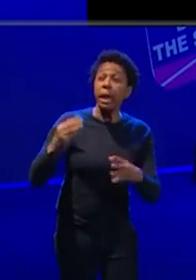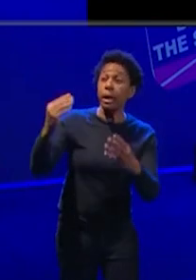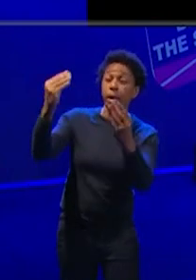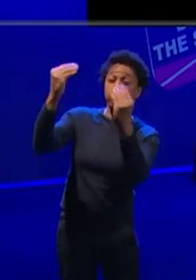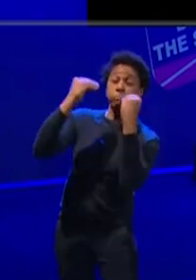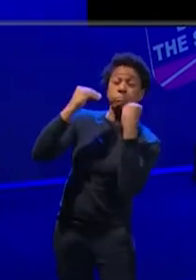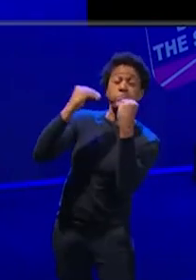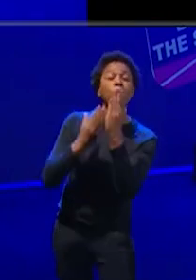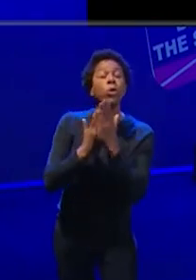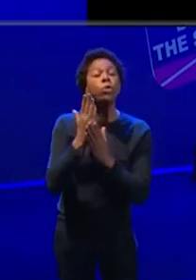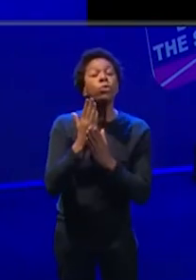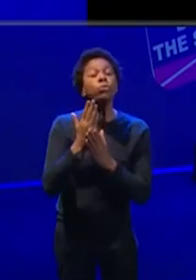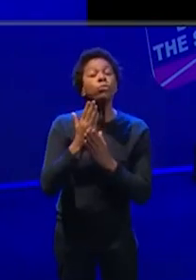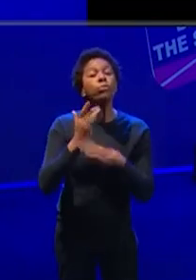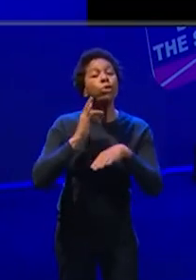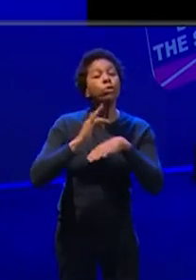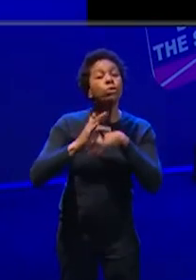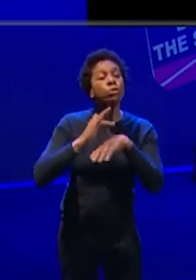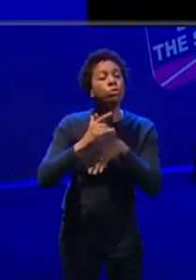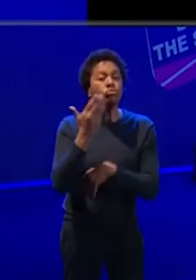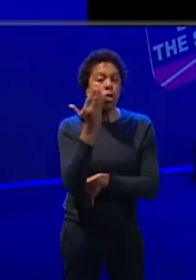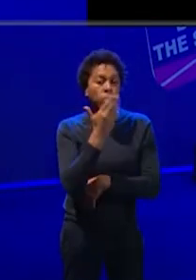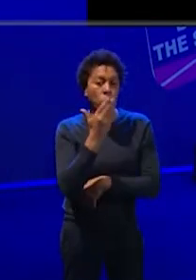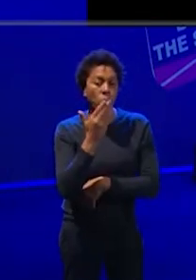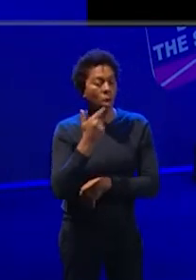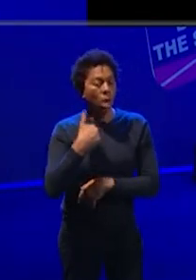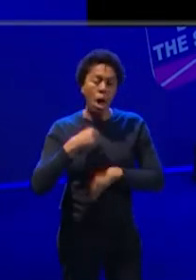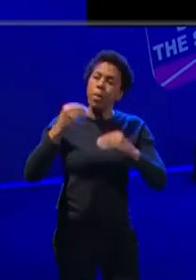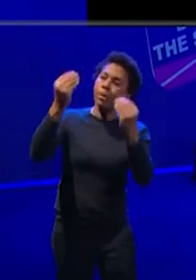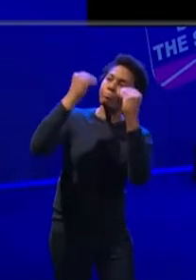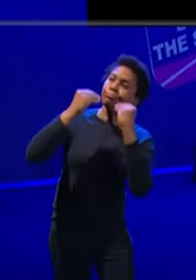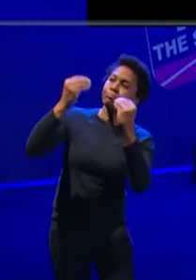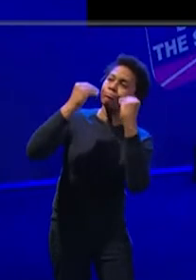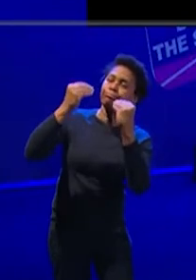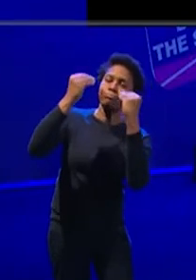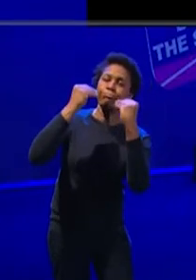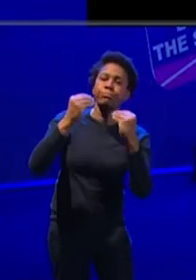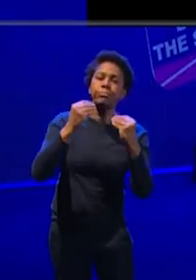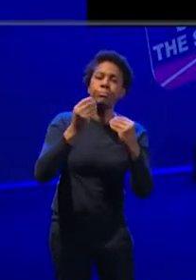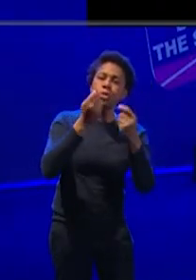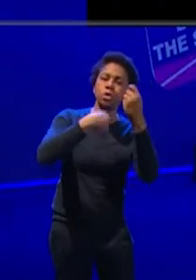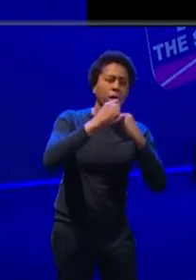through drama school that I was there to be trained as an audience member, that there was no place for me.